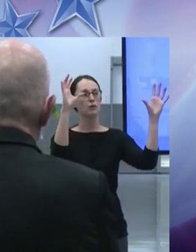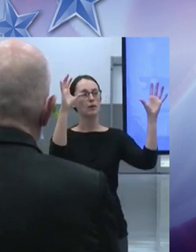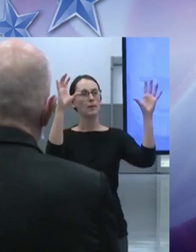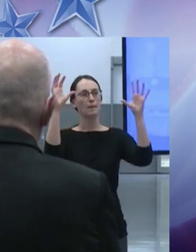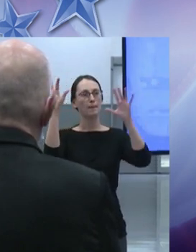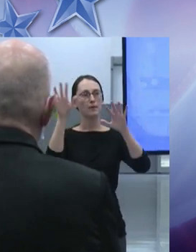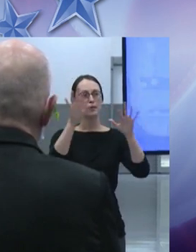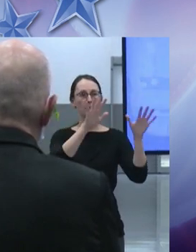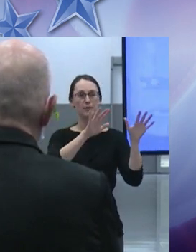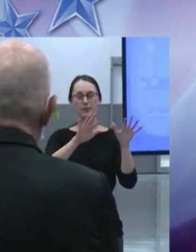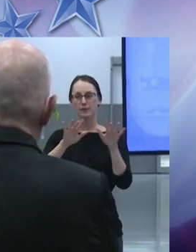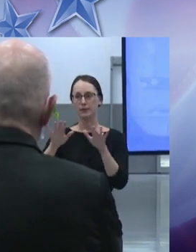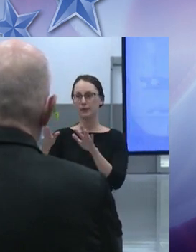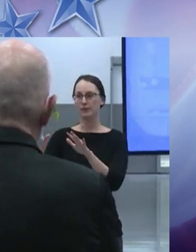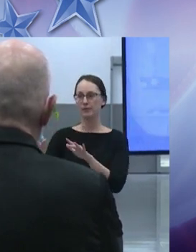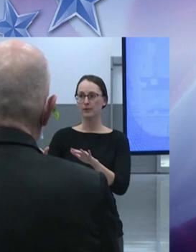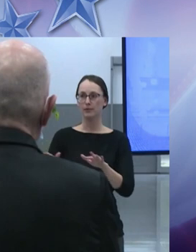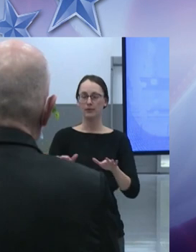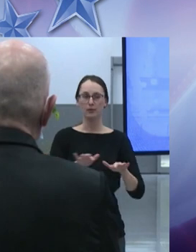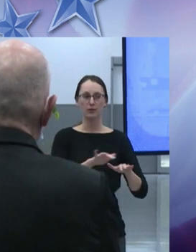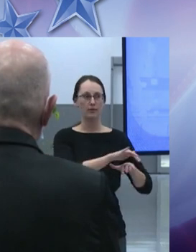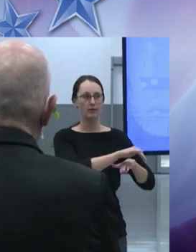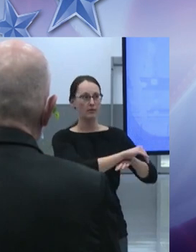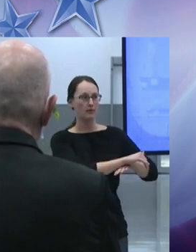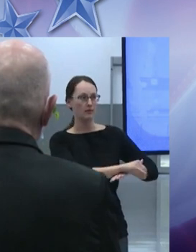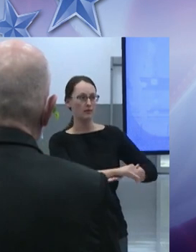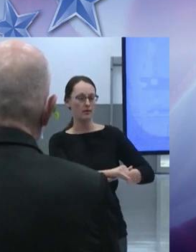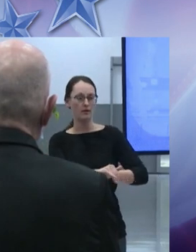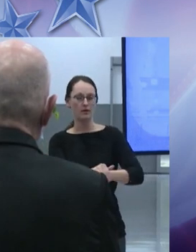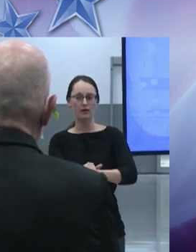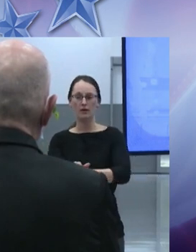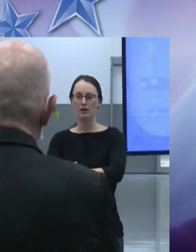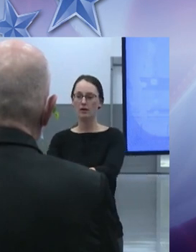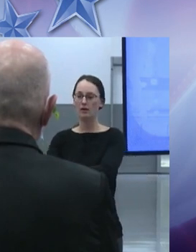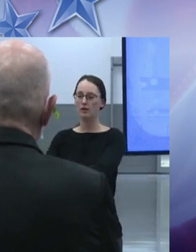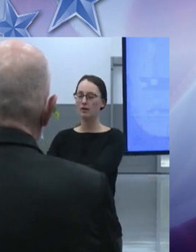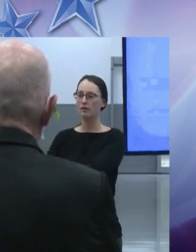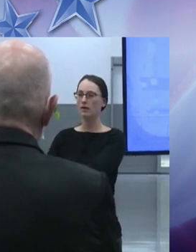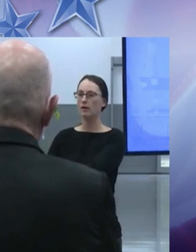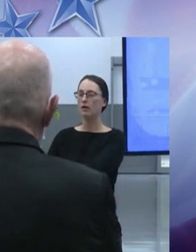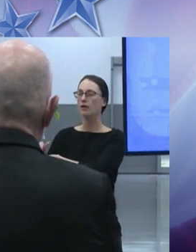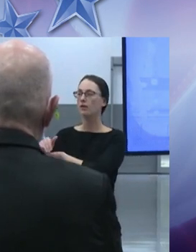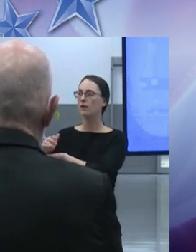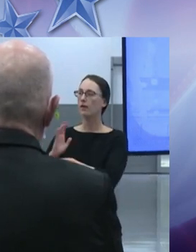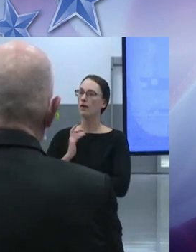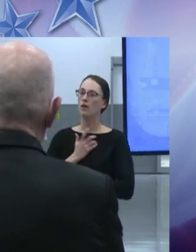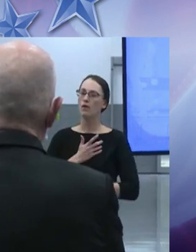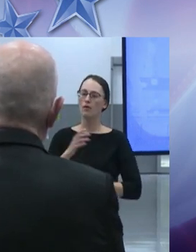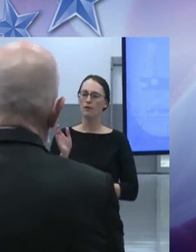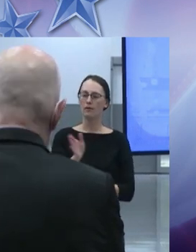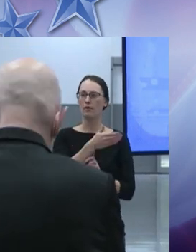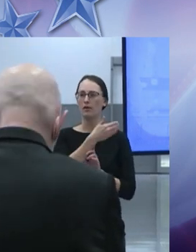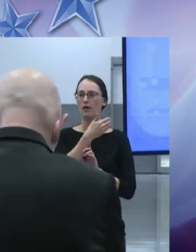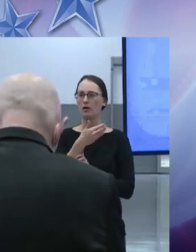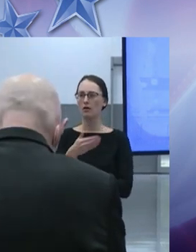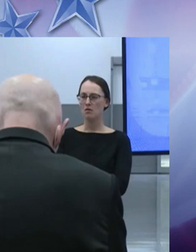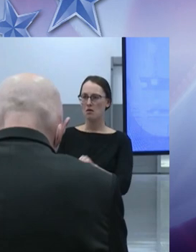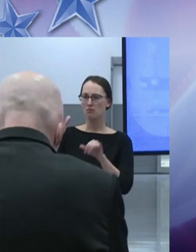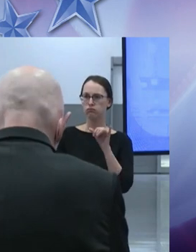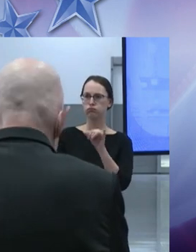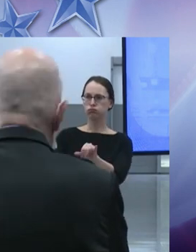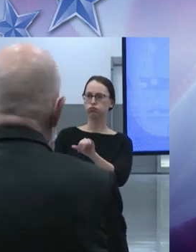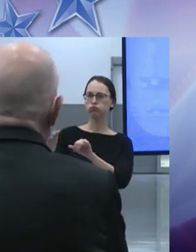gave proof through the night that our flag